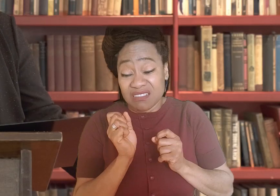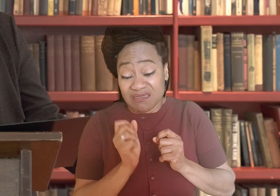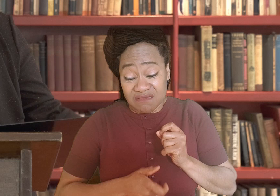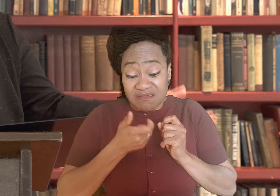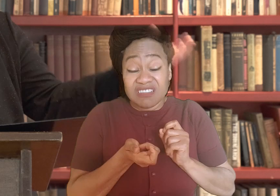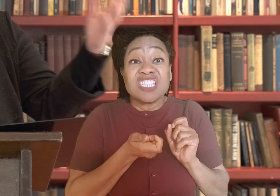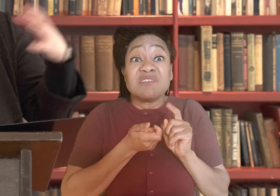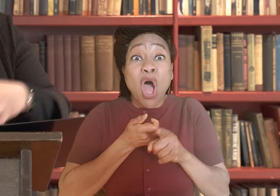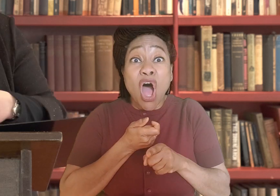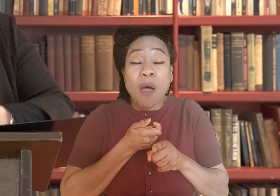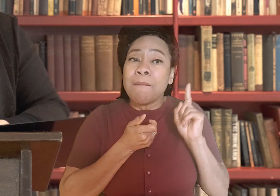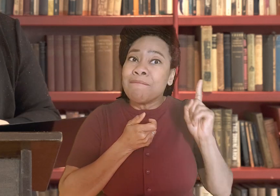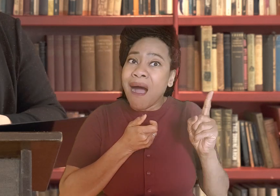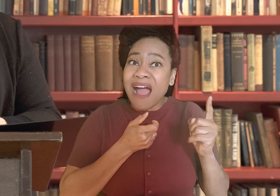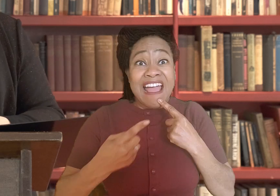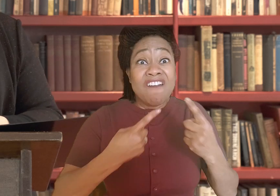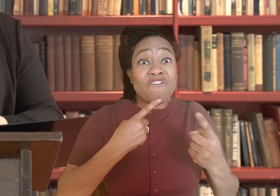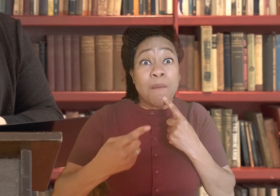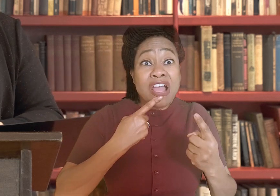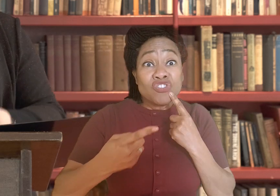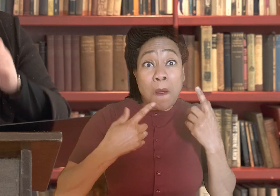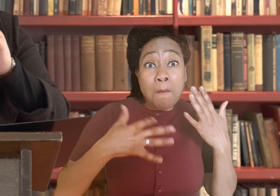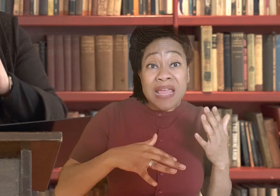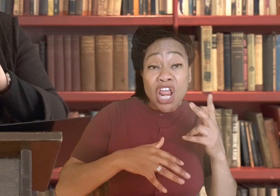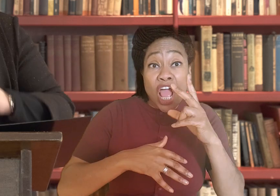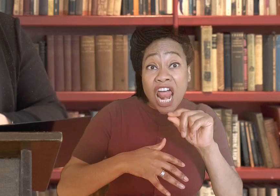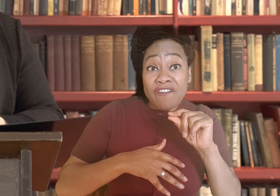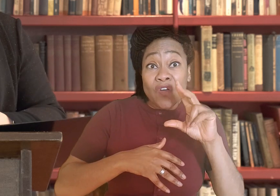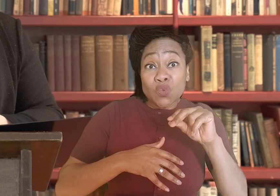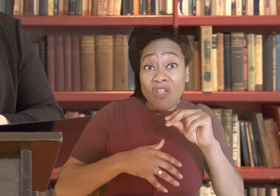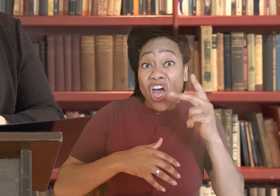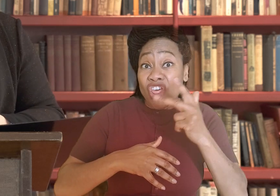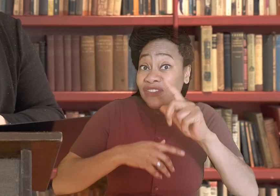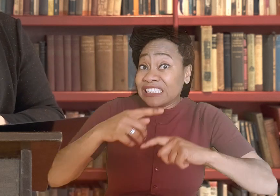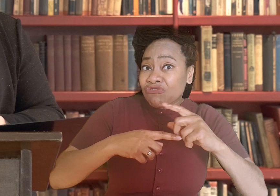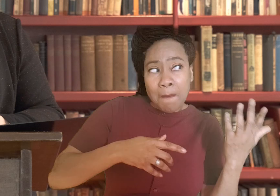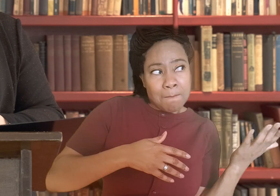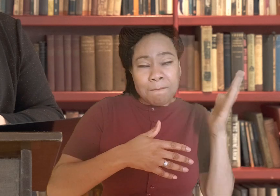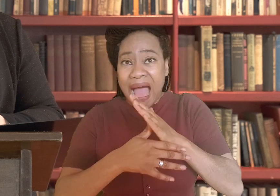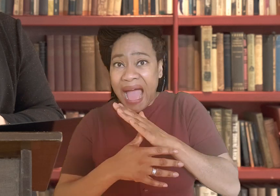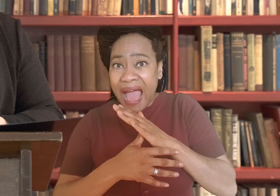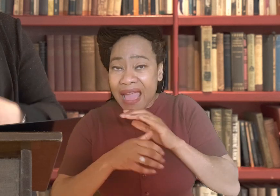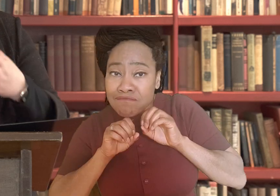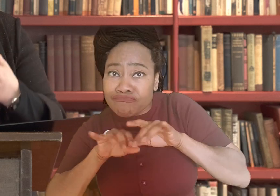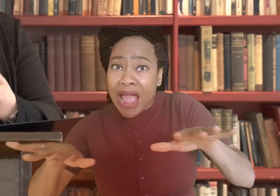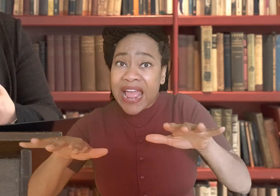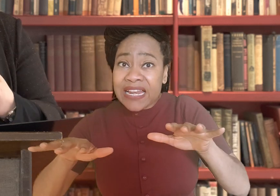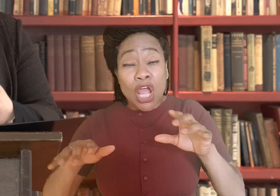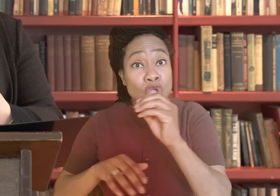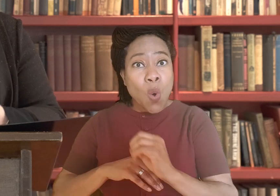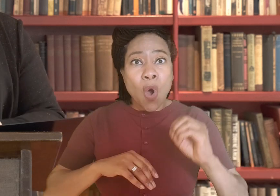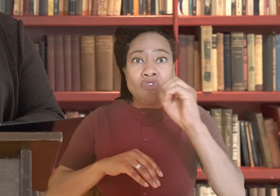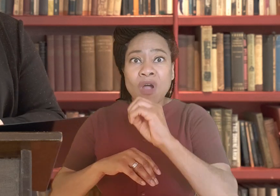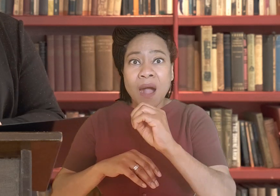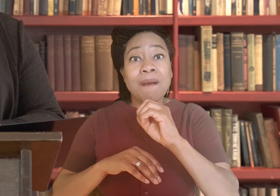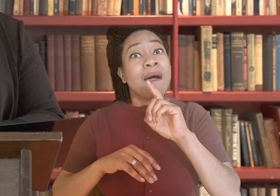this information began to flood into mainland Europe and accompanied another important event in our timeline, the foundation